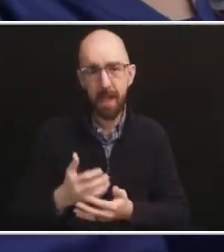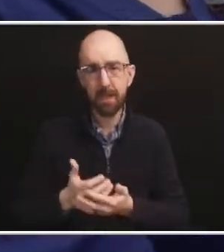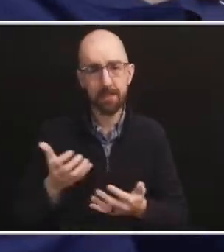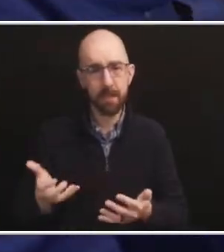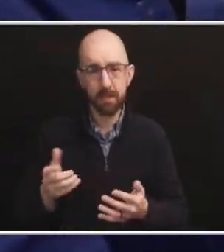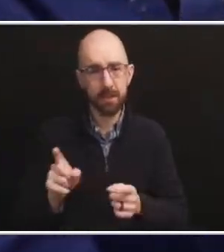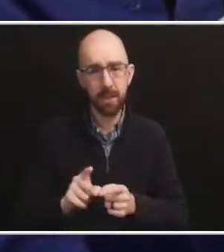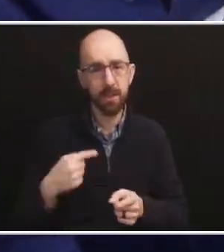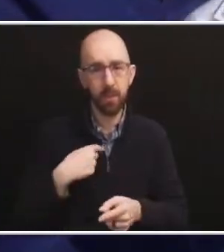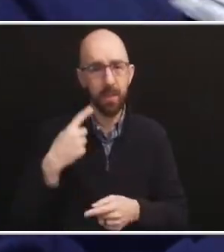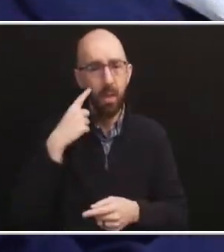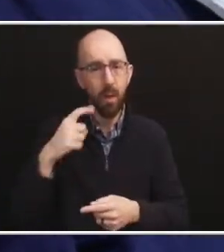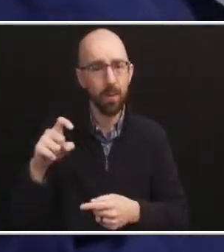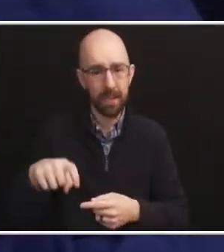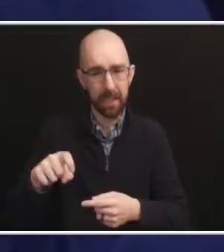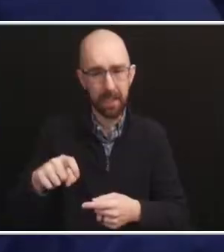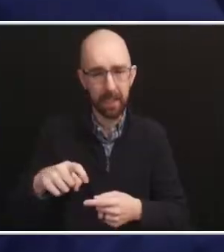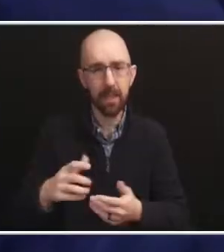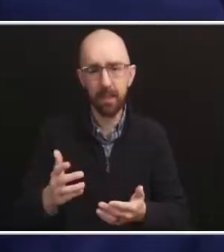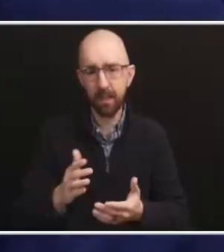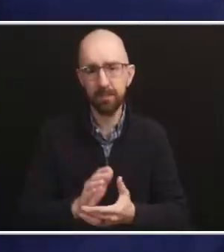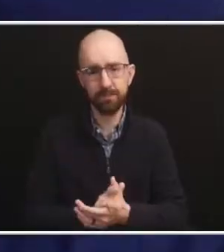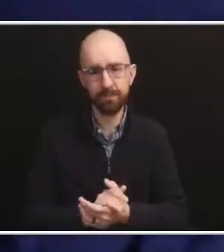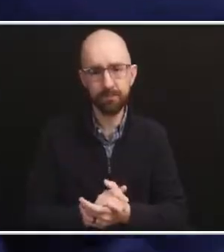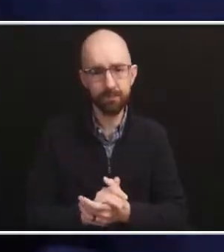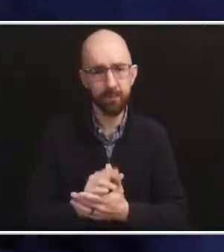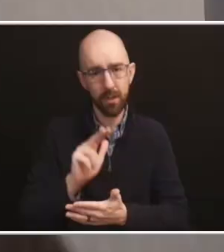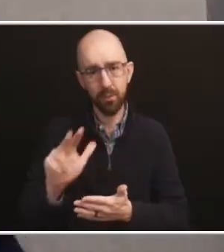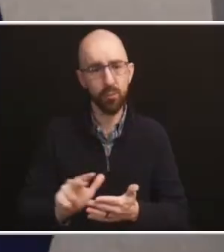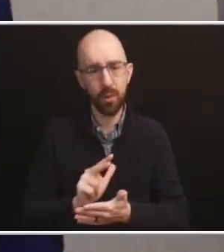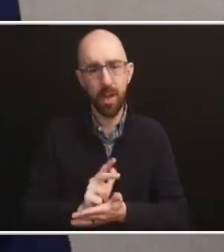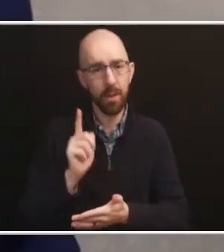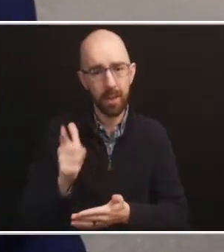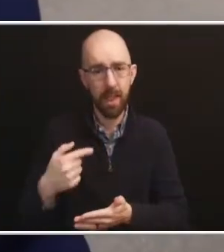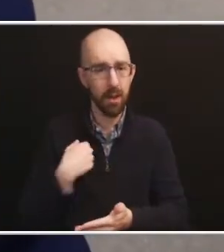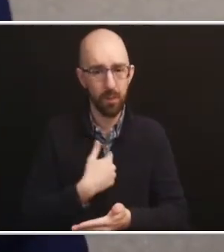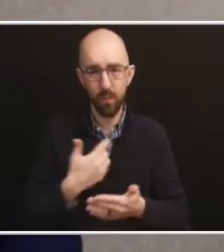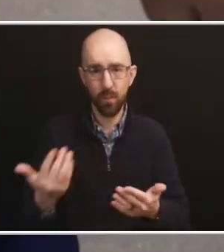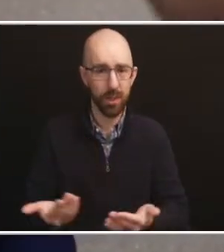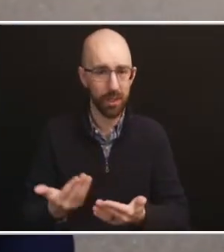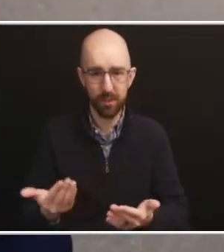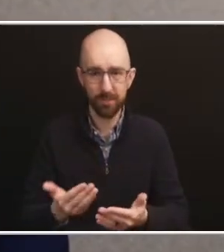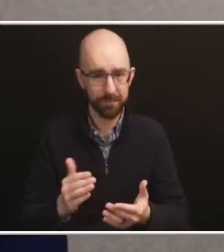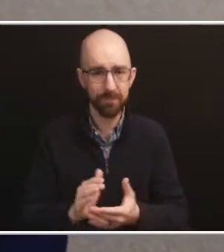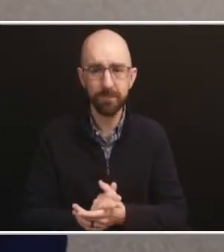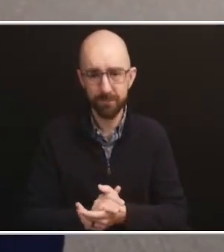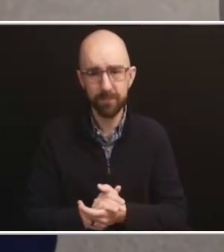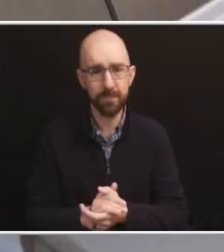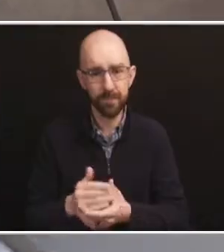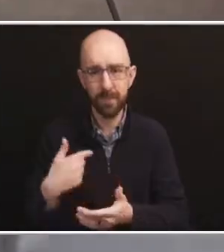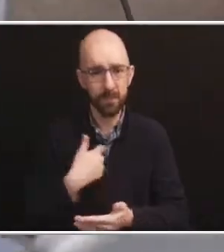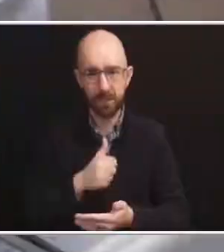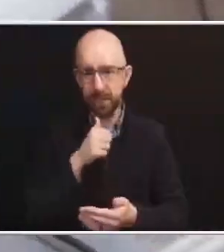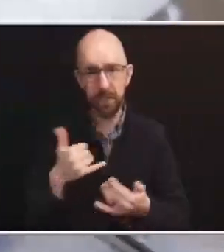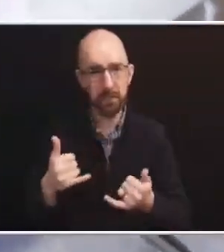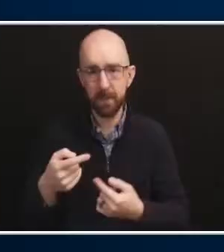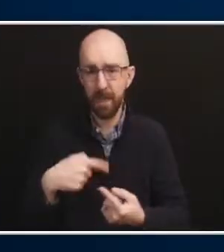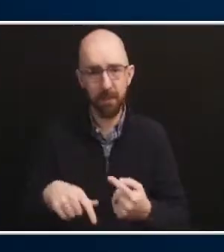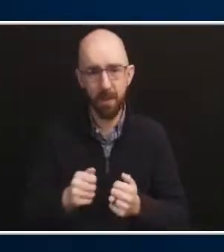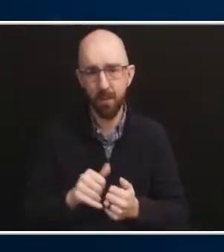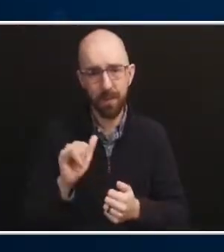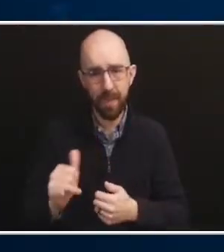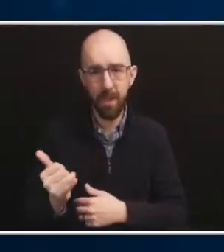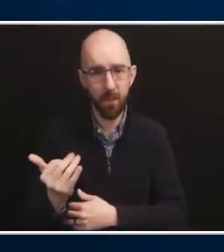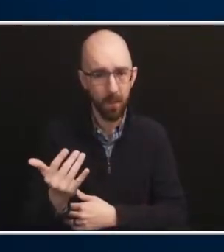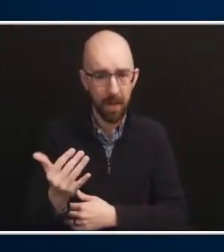and 3 hours later we're here. We're here. Yeah, we didn't mess around with, you know, waiting or